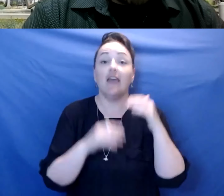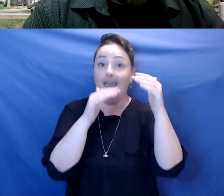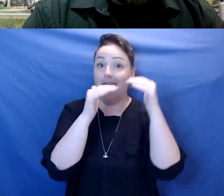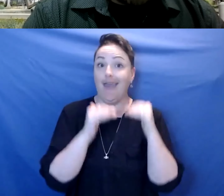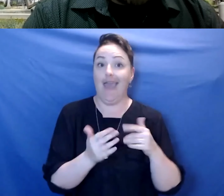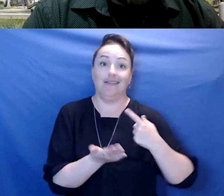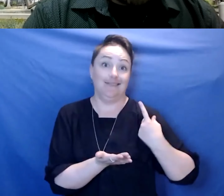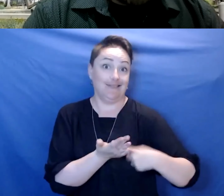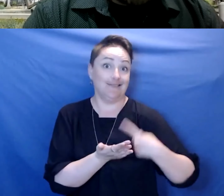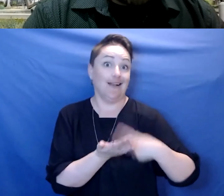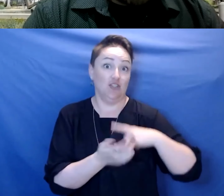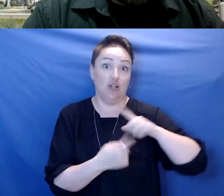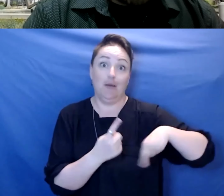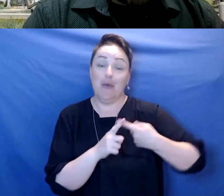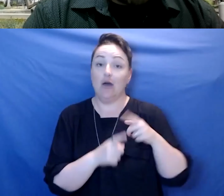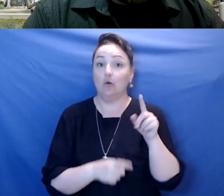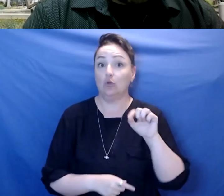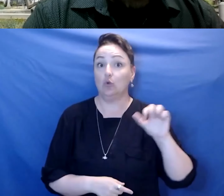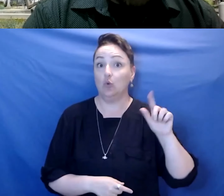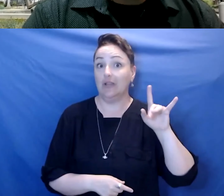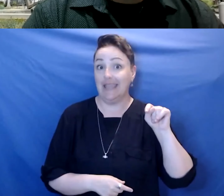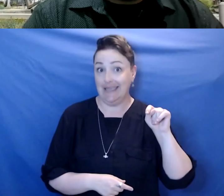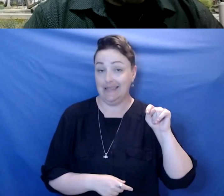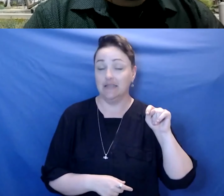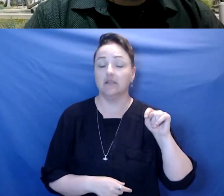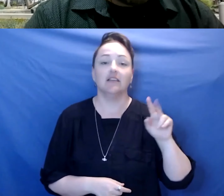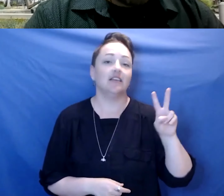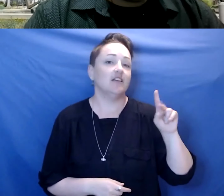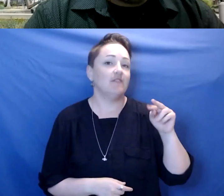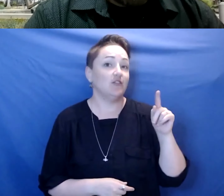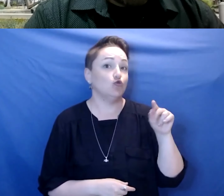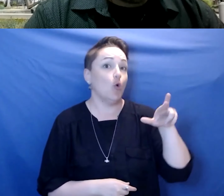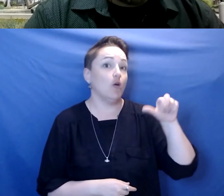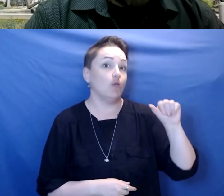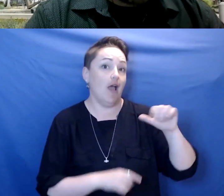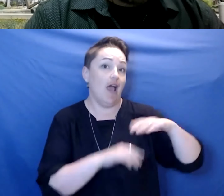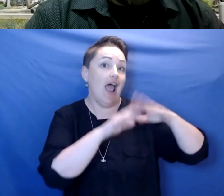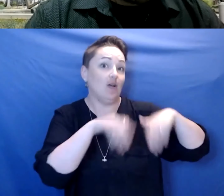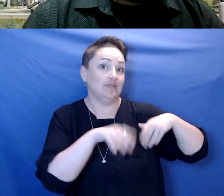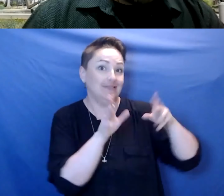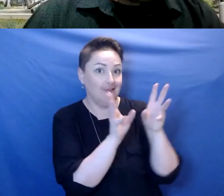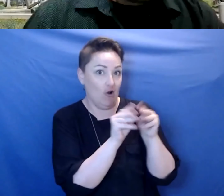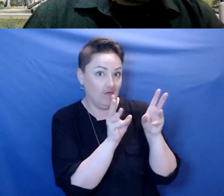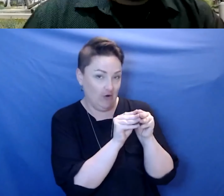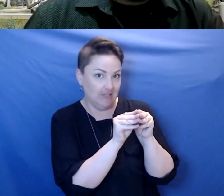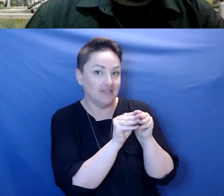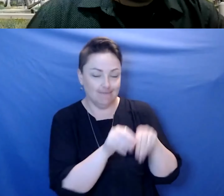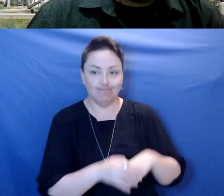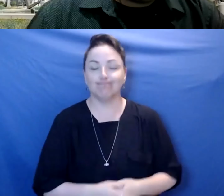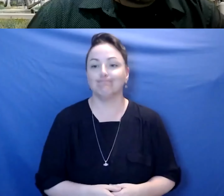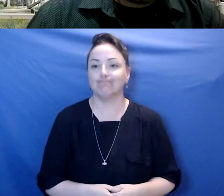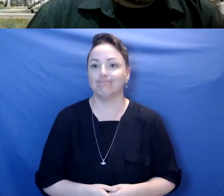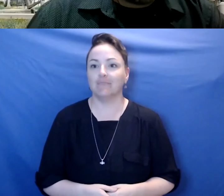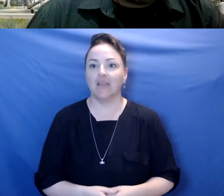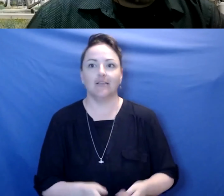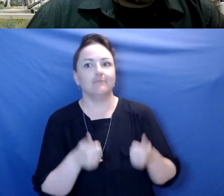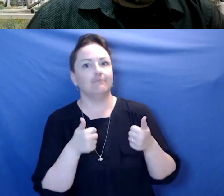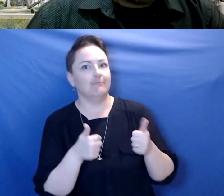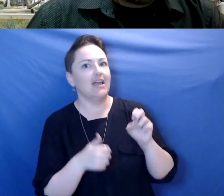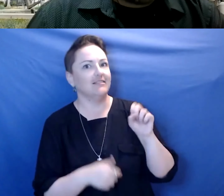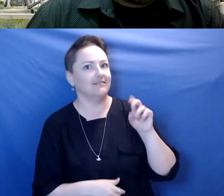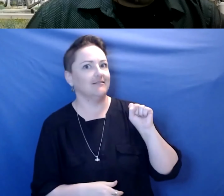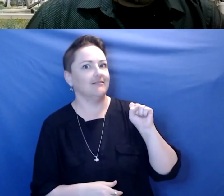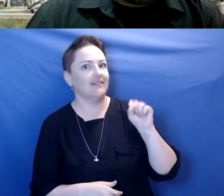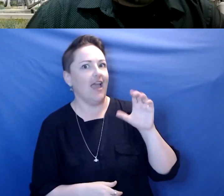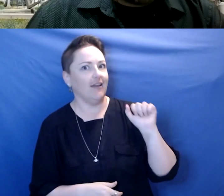on the toolkit at the Ventura Housing Conference on October 13th. So, and SCAG gets a lot of credit for going ahead